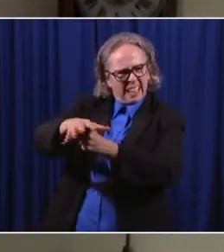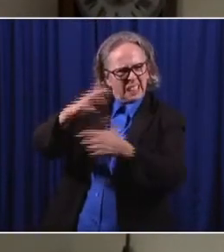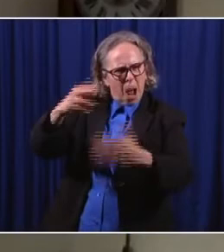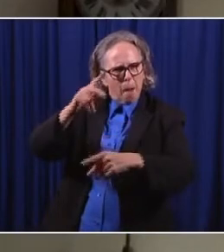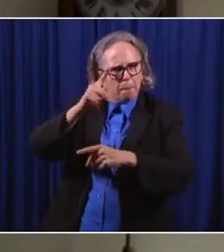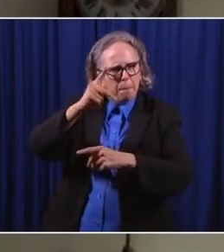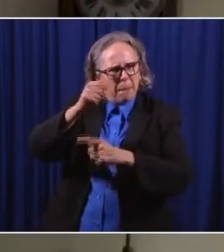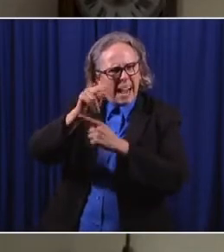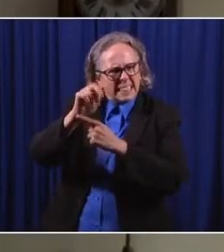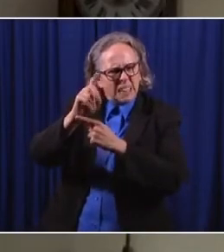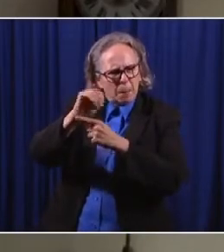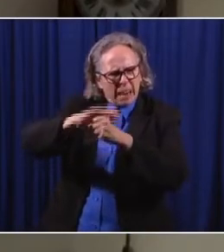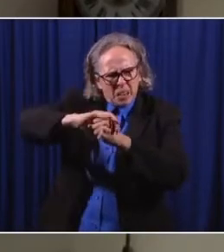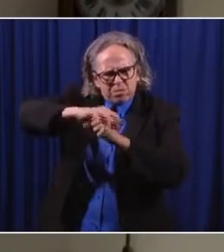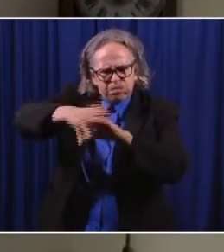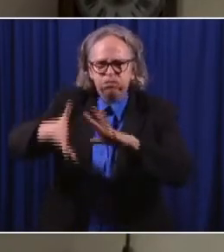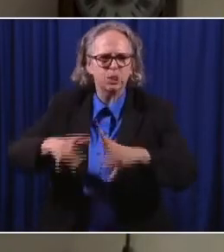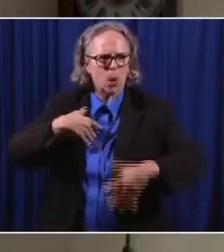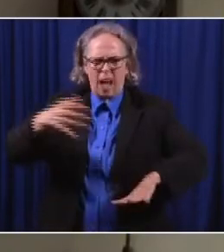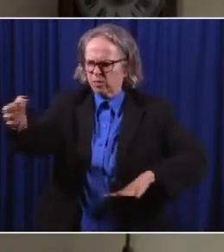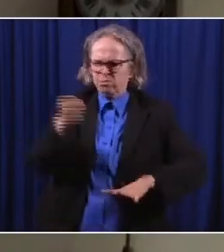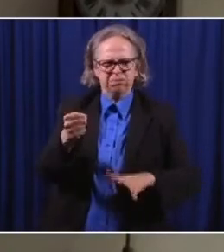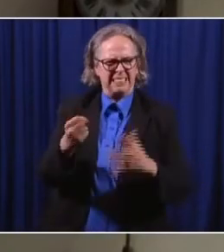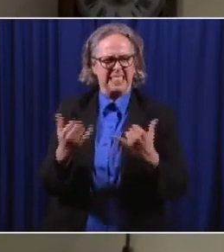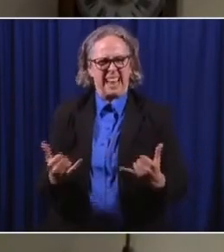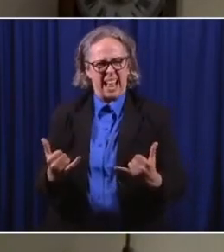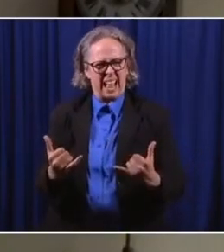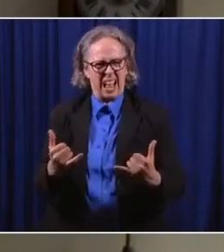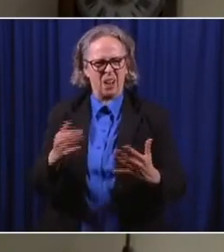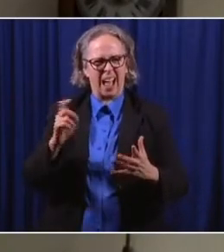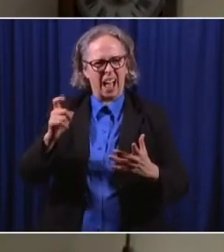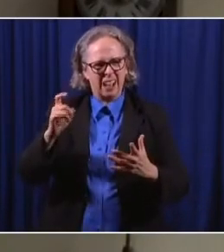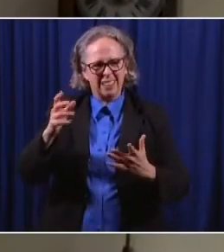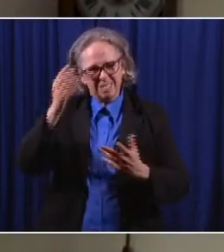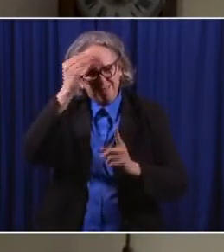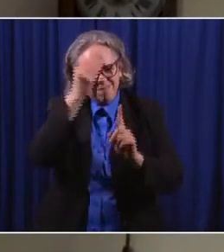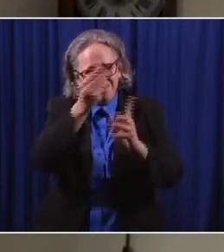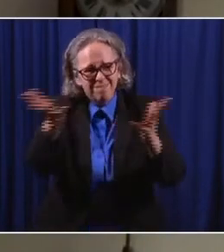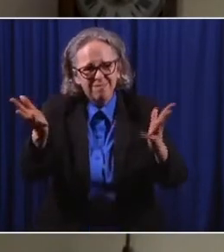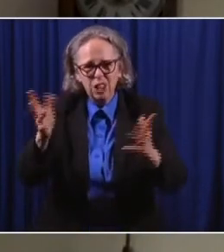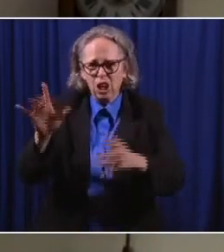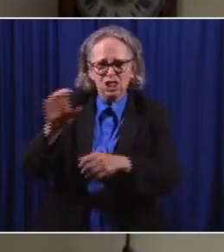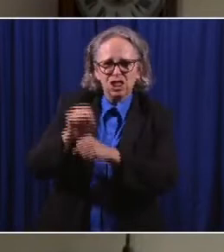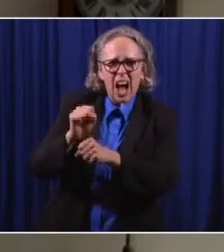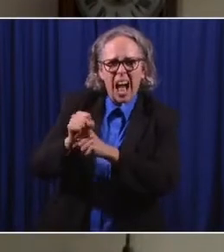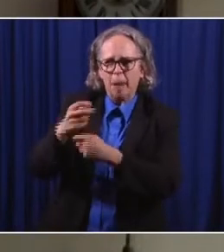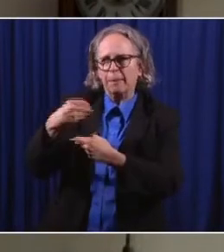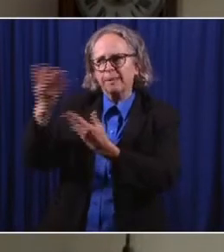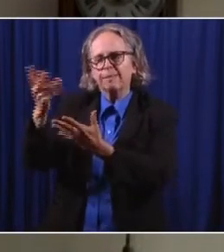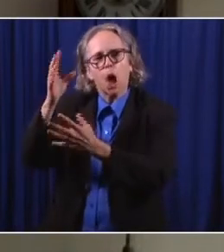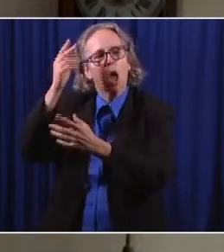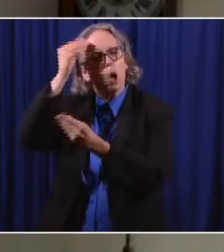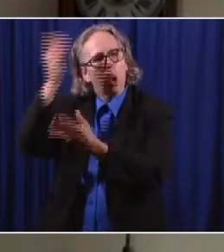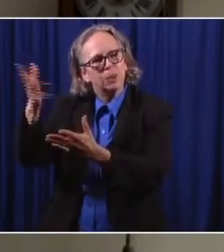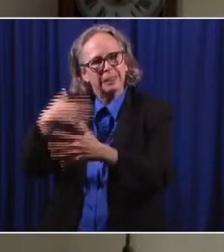but she's got to give notice, and she's got to wrap up what she's doing, and that's only fair to South